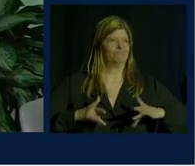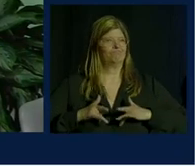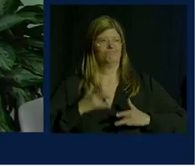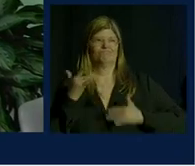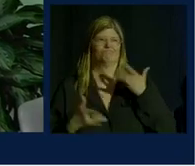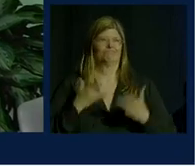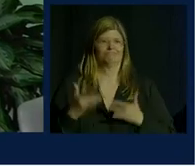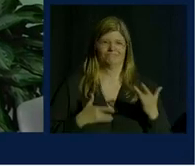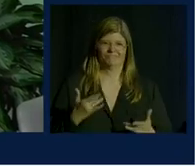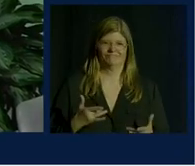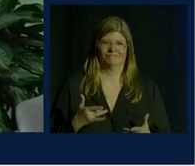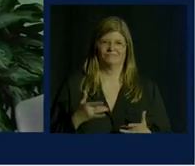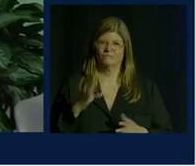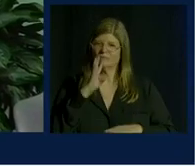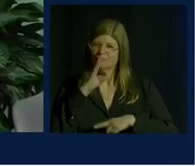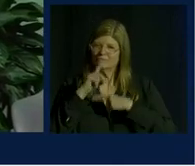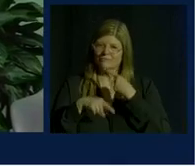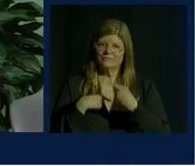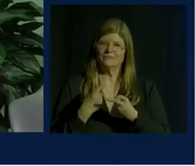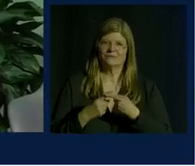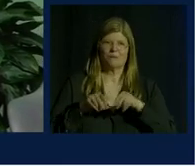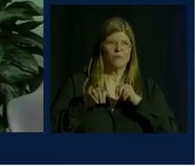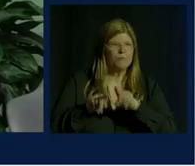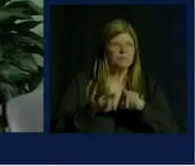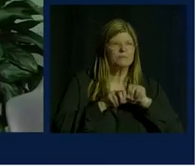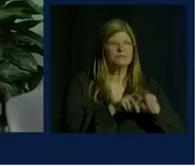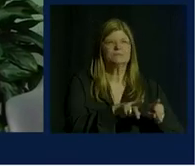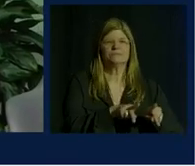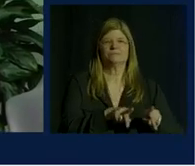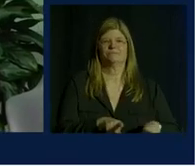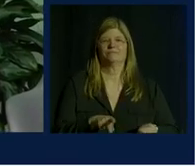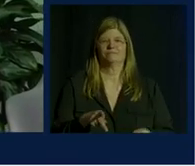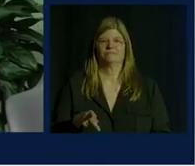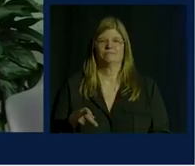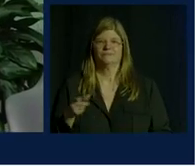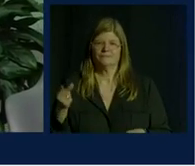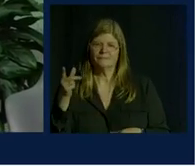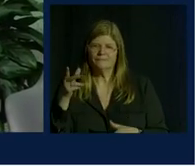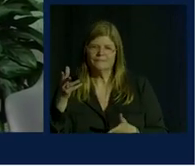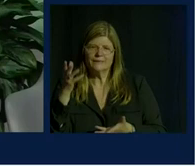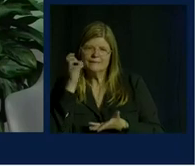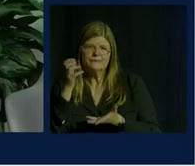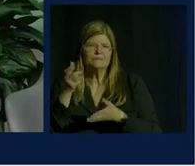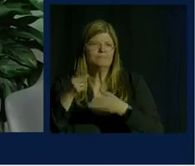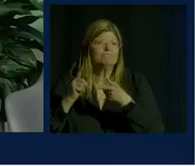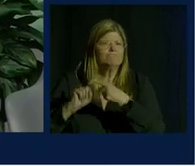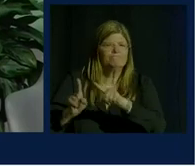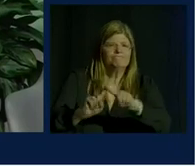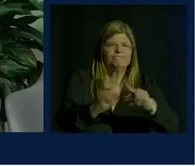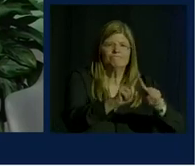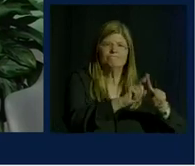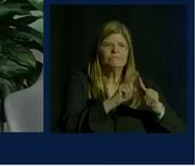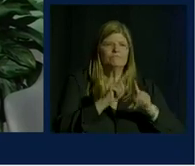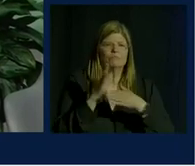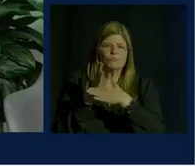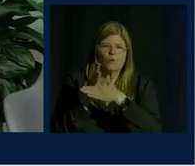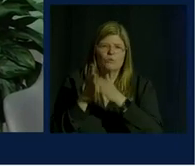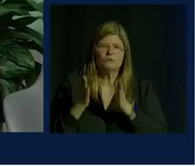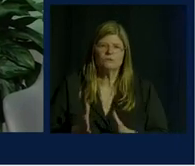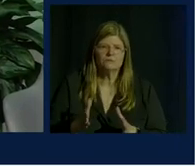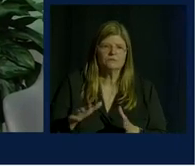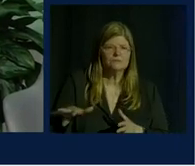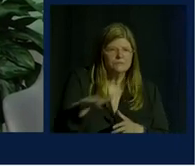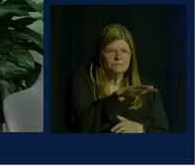about opportunity. So in a moment, you're going to hear from our partners in the economic development cluster, from across the district government speak about